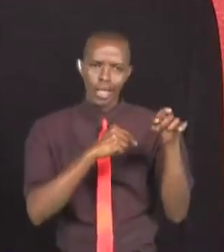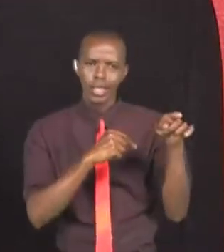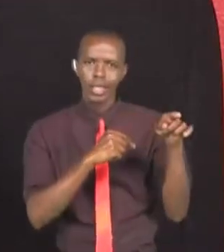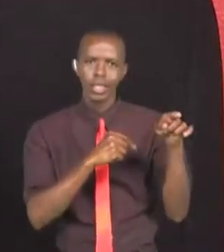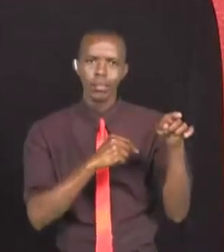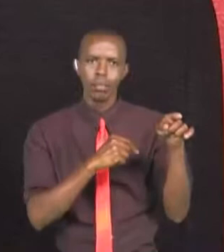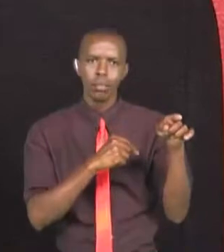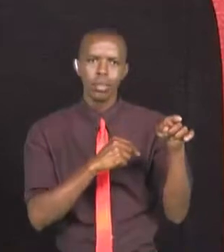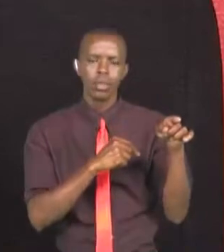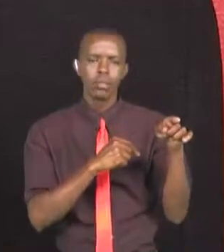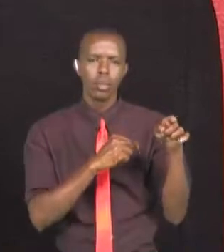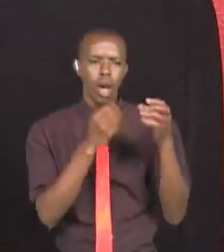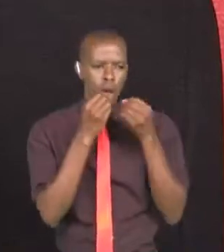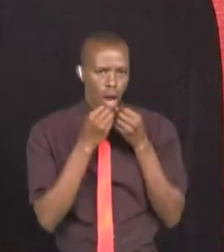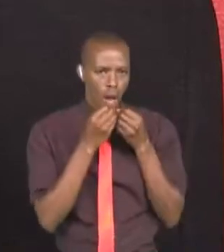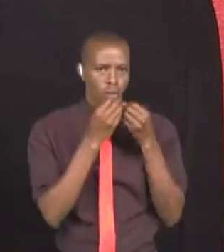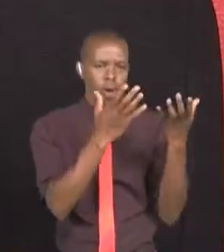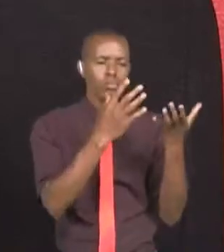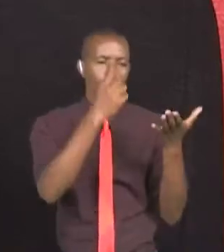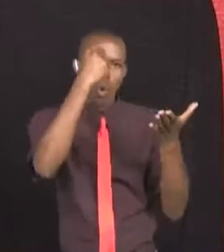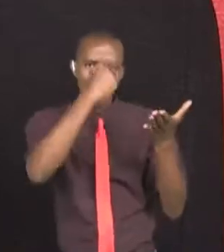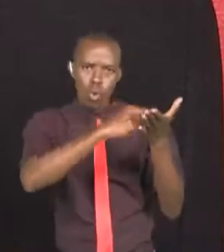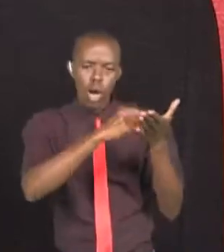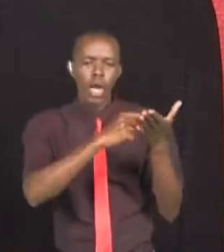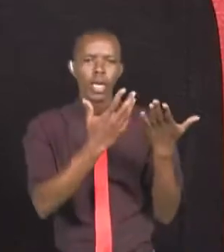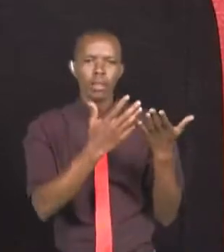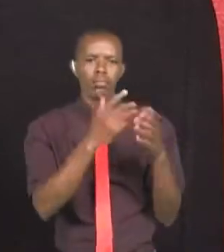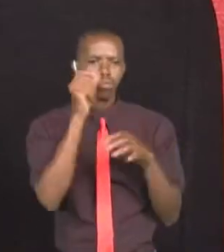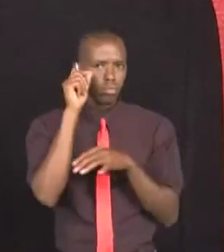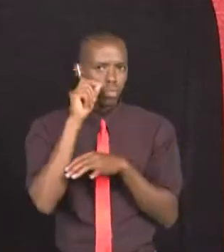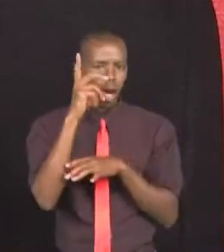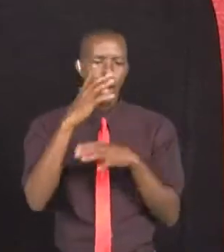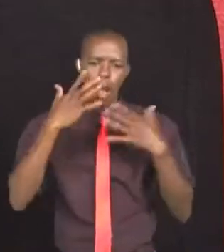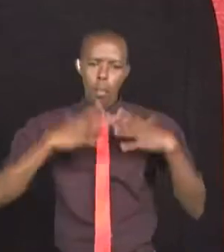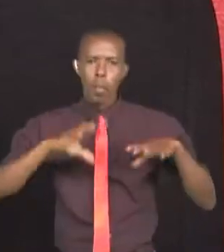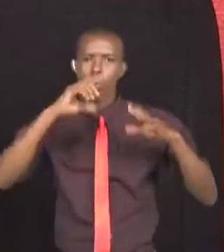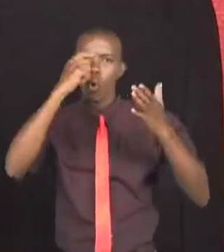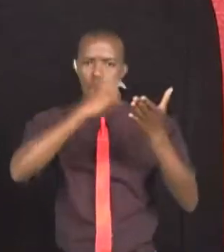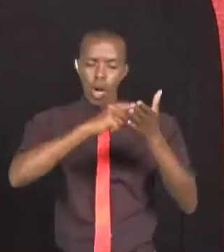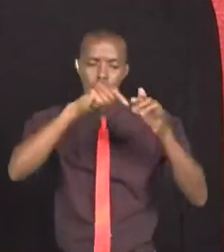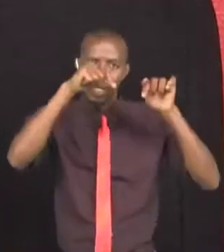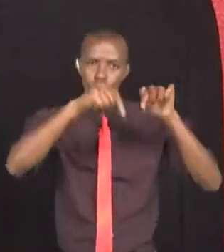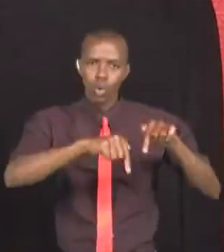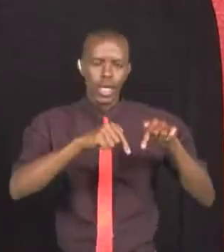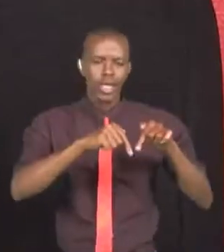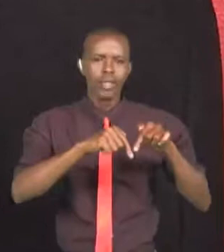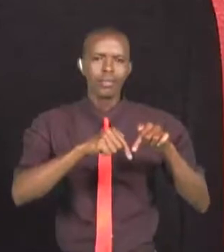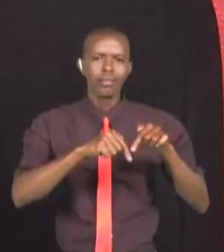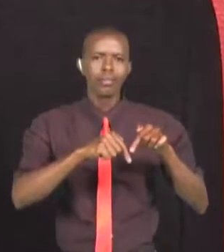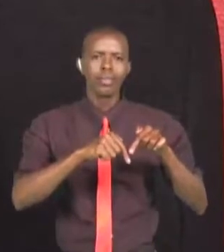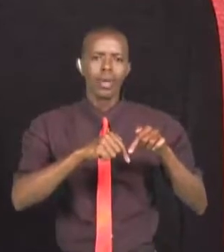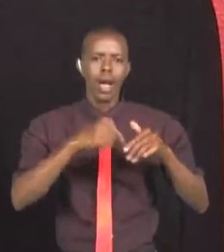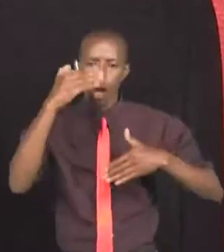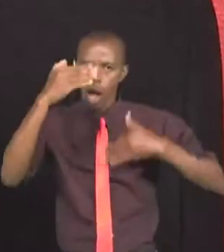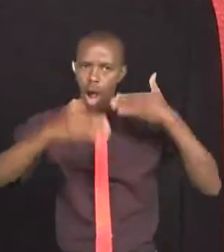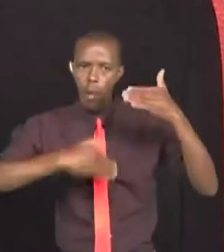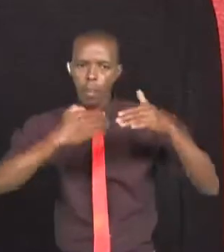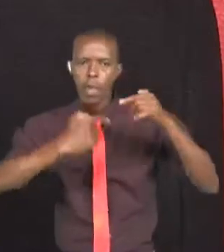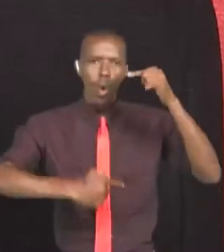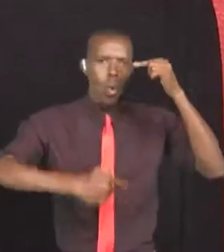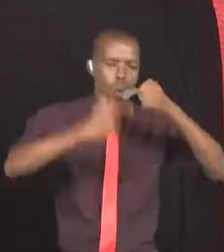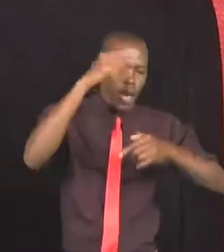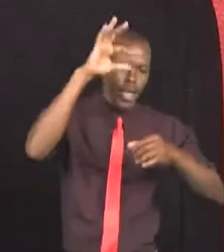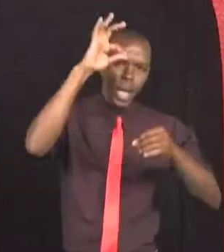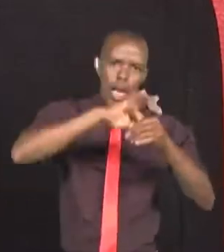the Ugandan dream. He has been able to awaken the consciousness. I think the people in Uganda today are more conscious. Whether he will win the